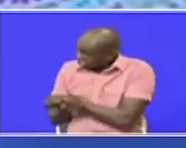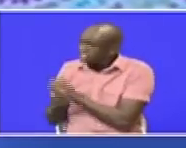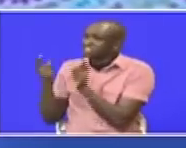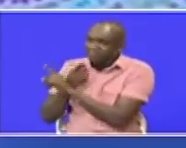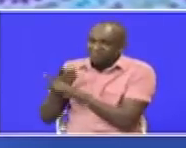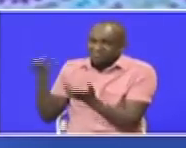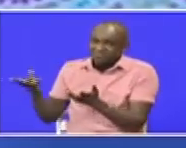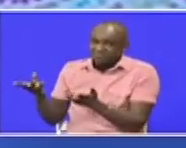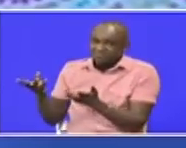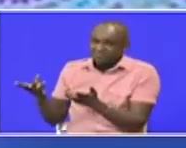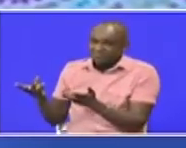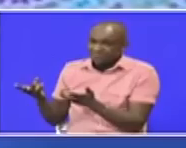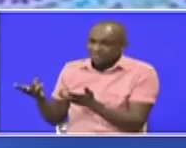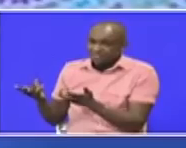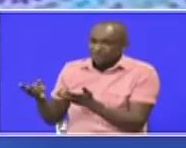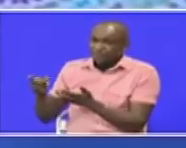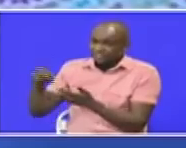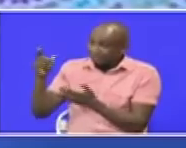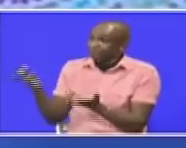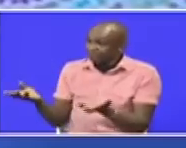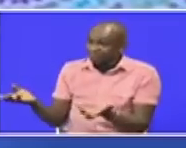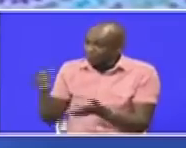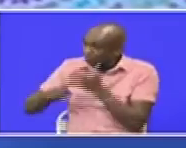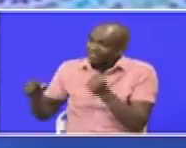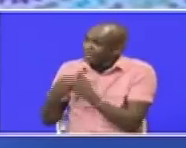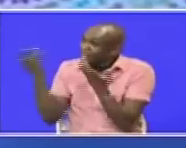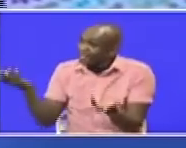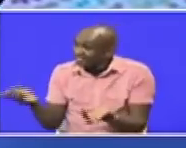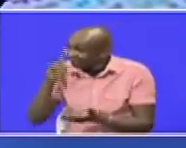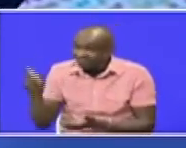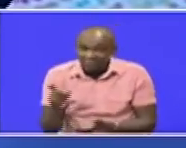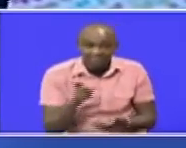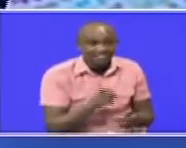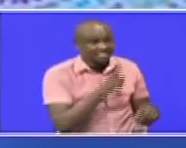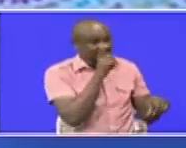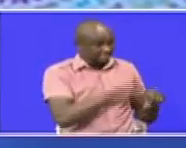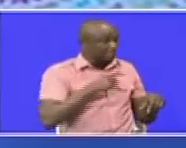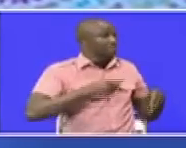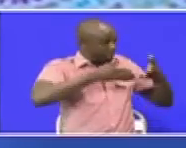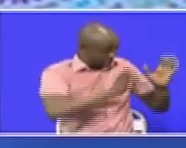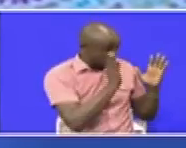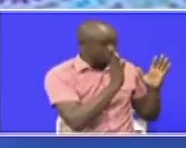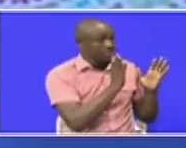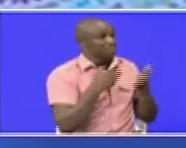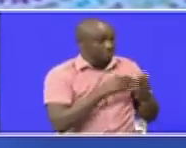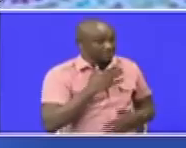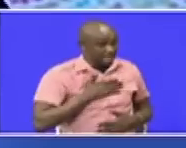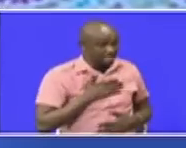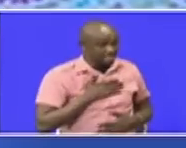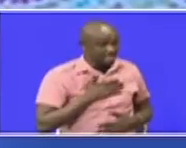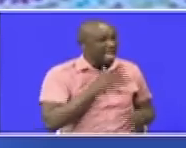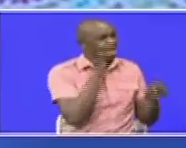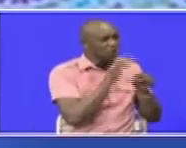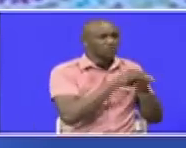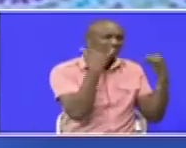yeah, yeah, fiery. You know. So and what's now, up? After I got I gave birth to Ladasha, mm-hmm. There was so much